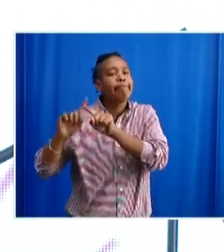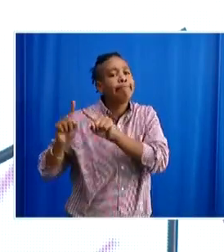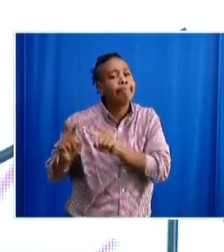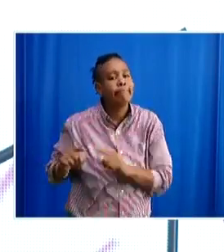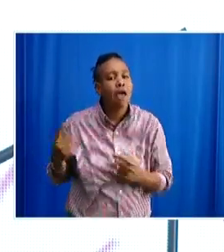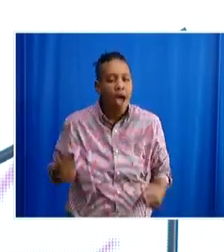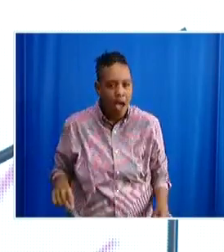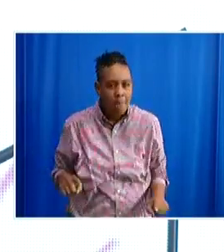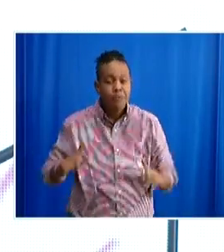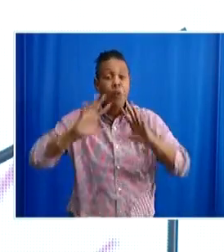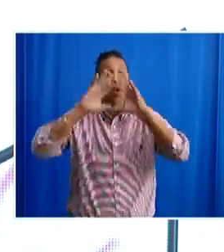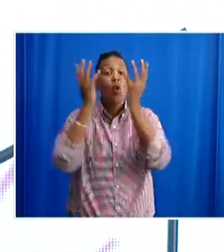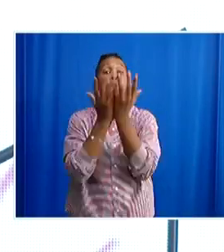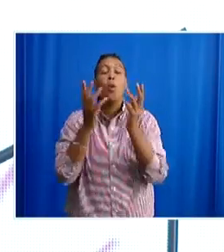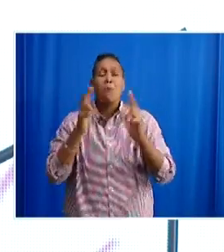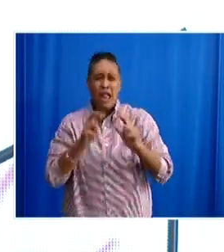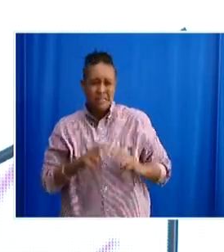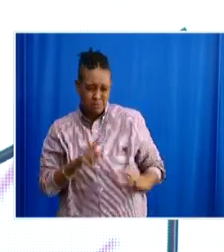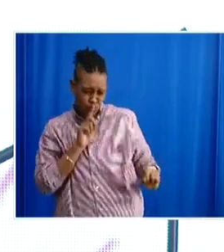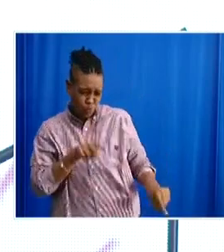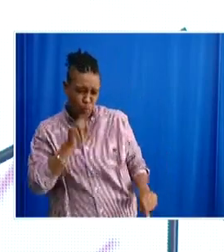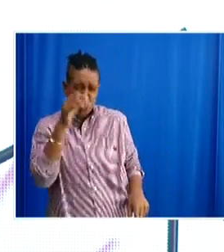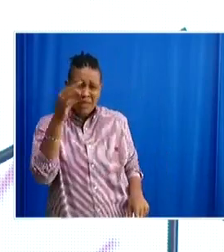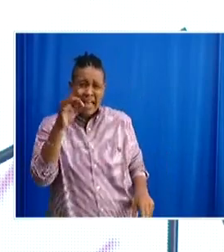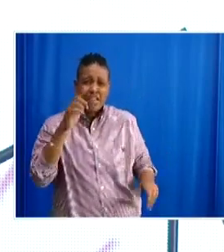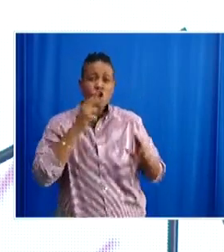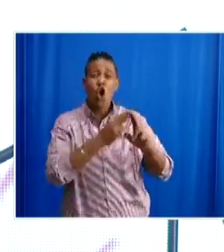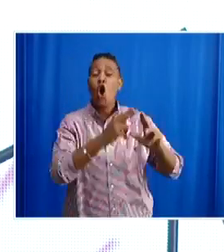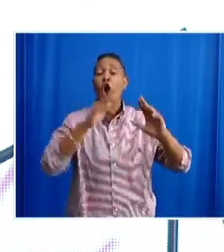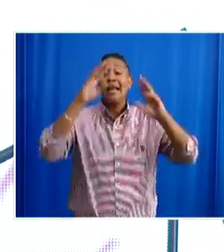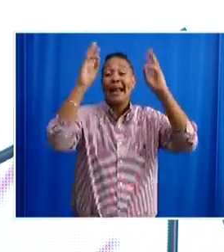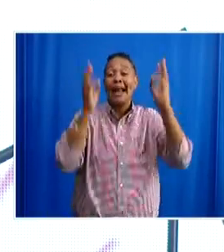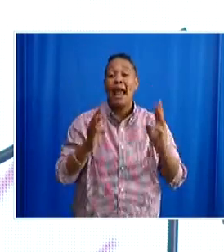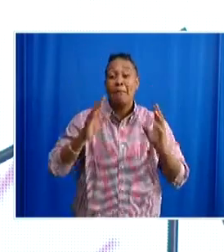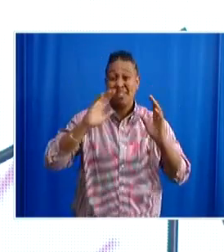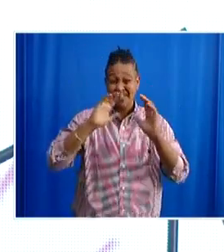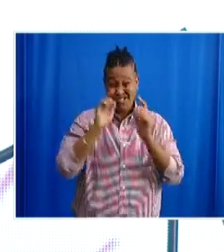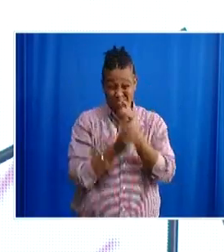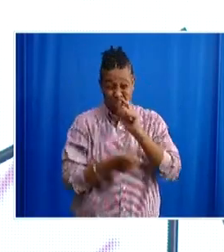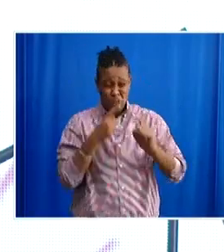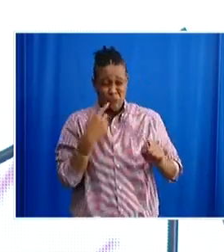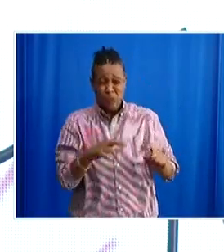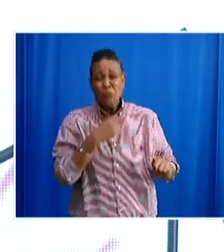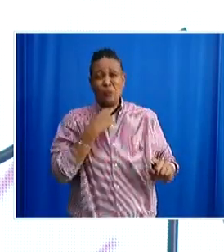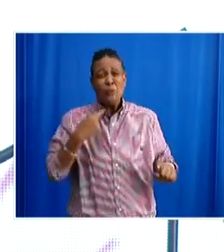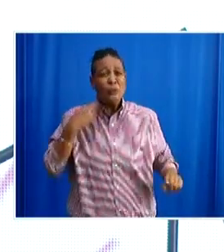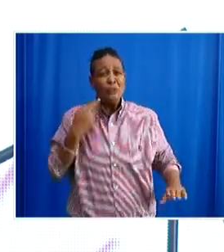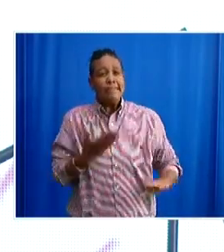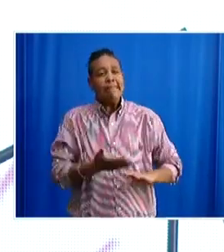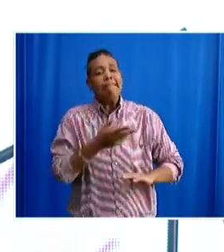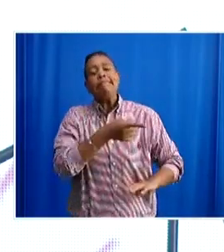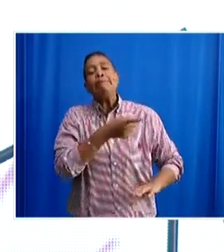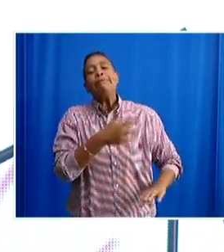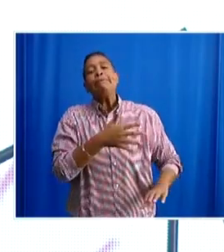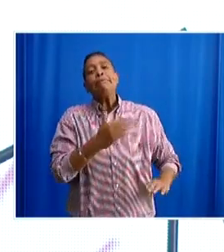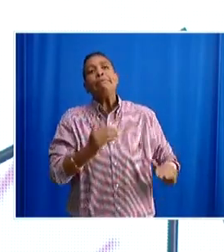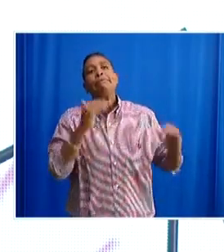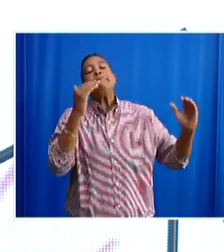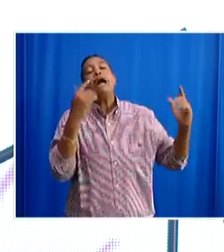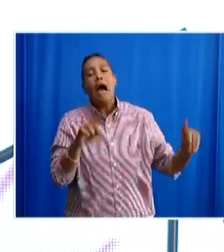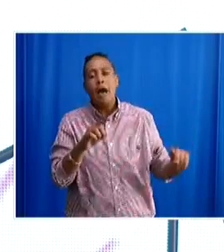Report 2019 calls climate change the great risk amplifier. The Caribbean, therefore, looks forward